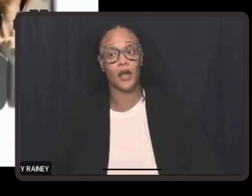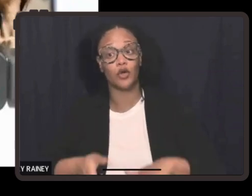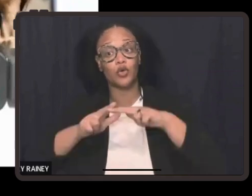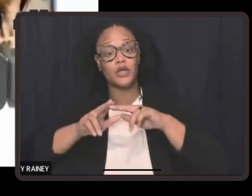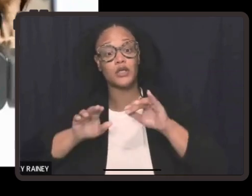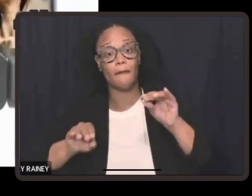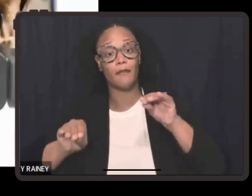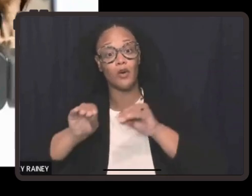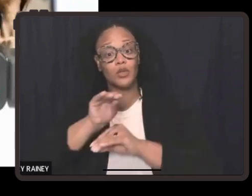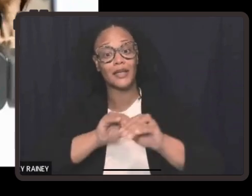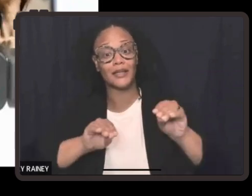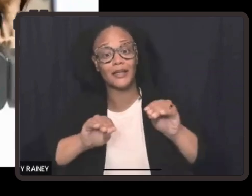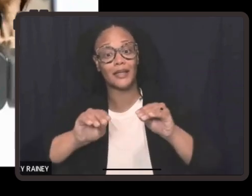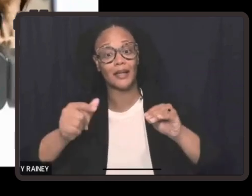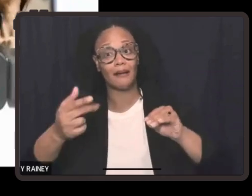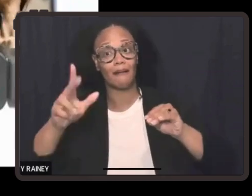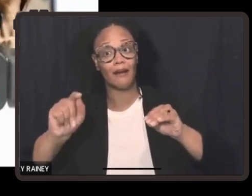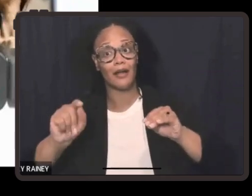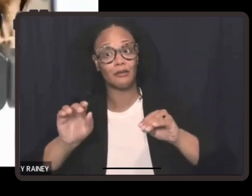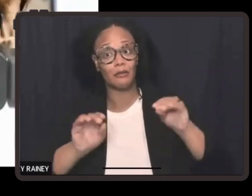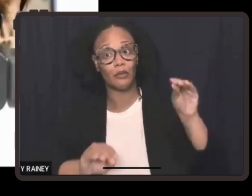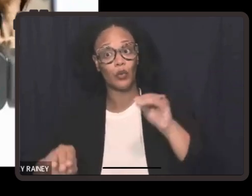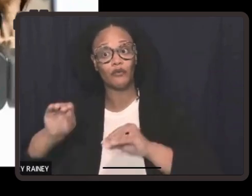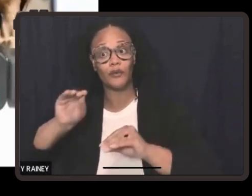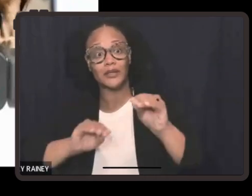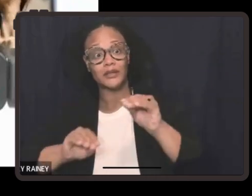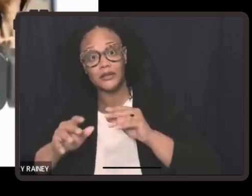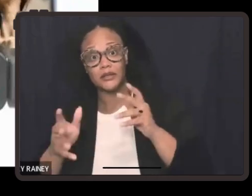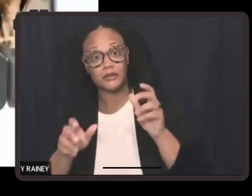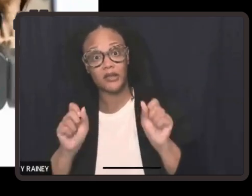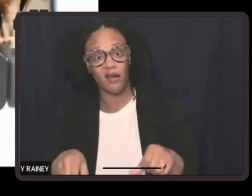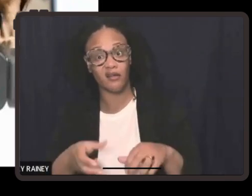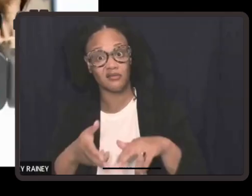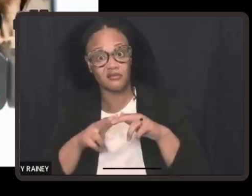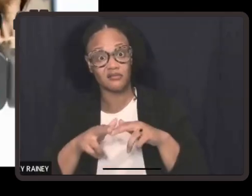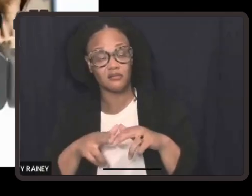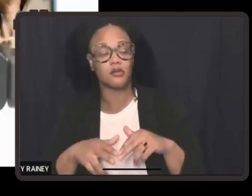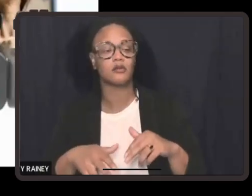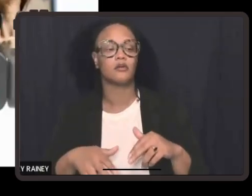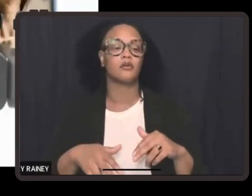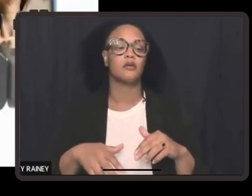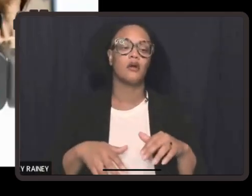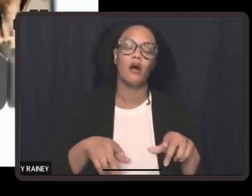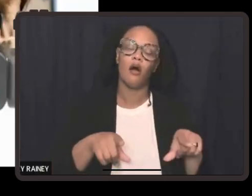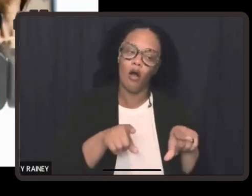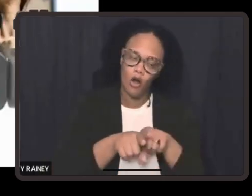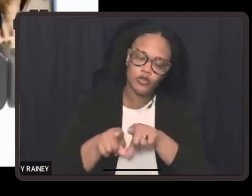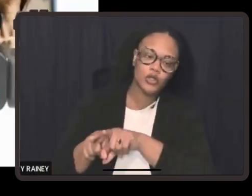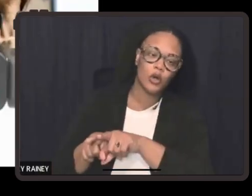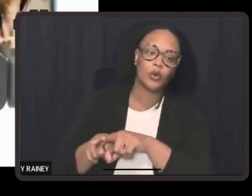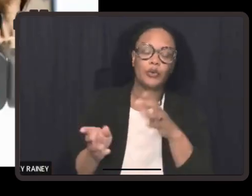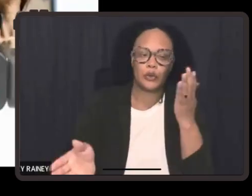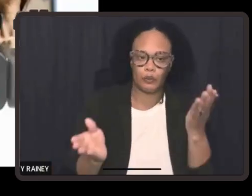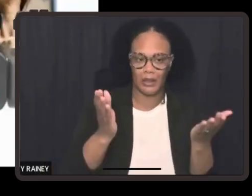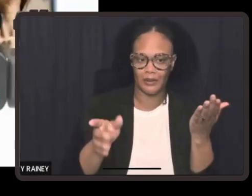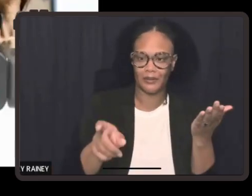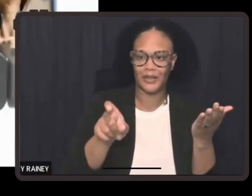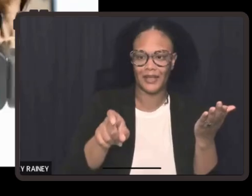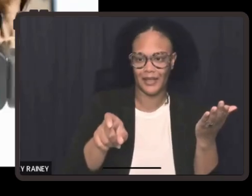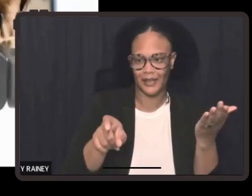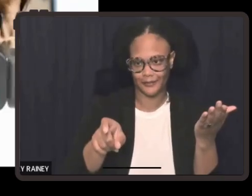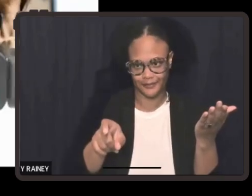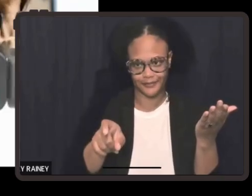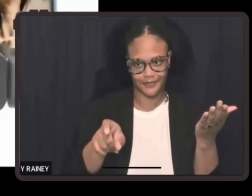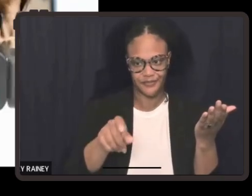gut movement? So and also probably you need your acid suppressants.